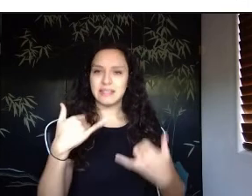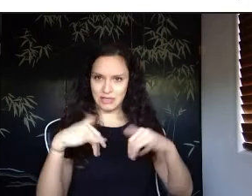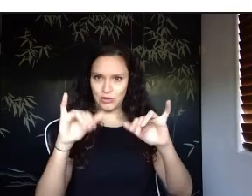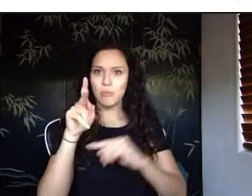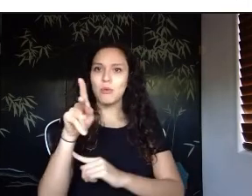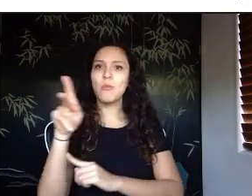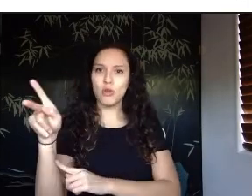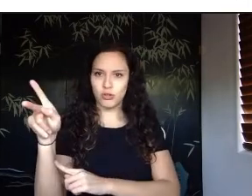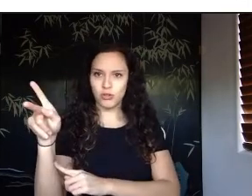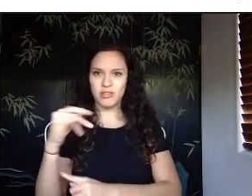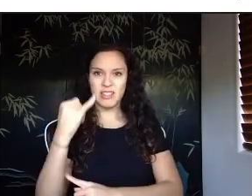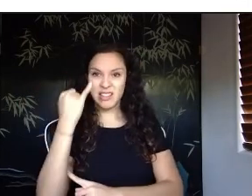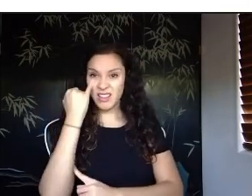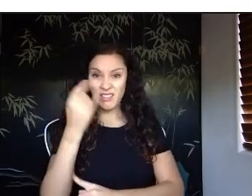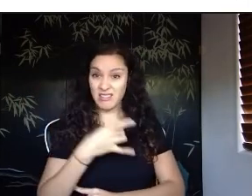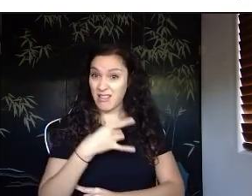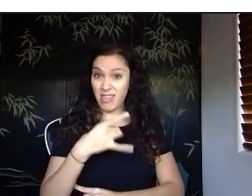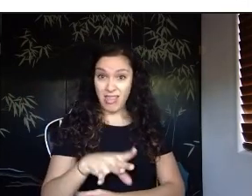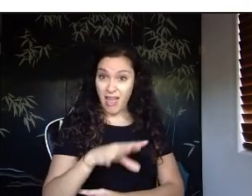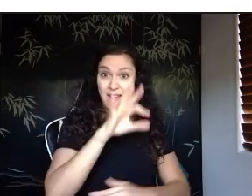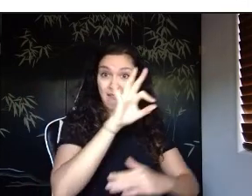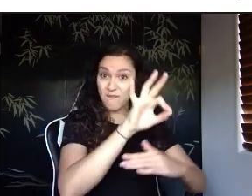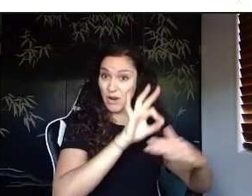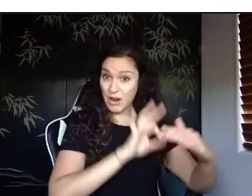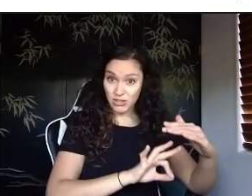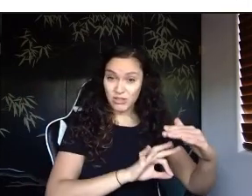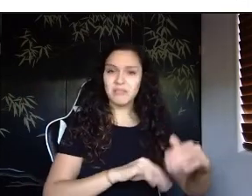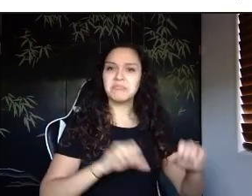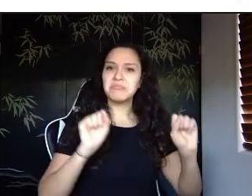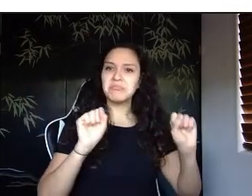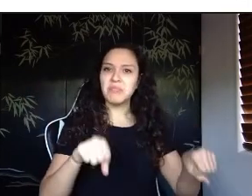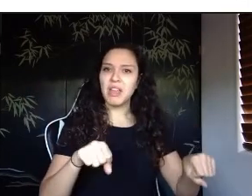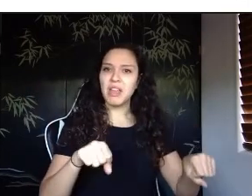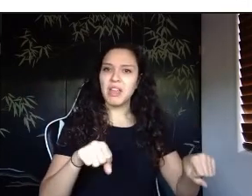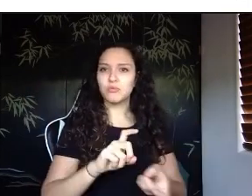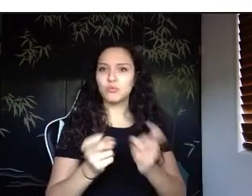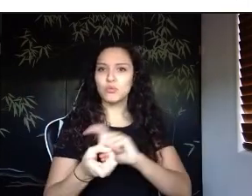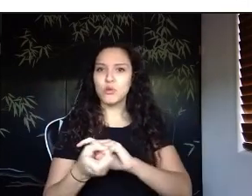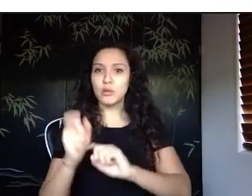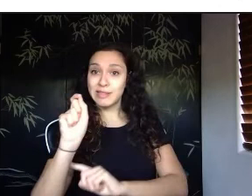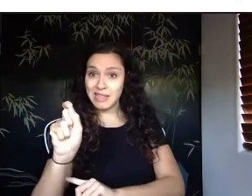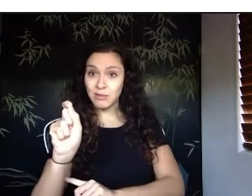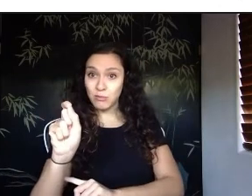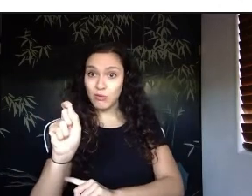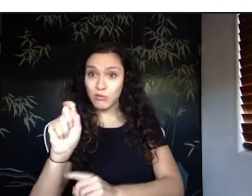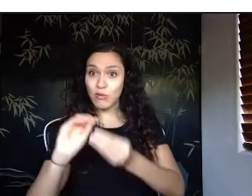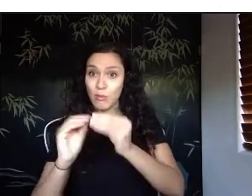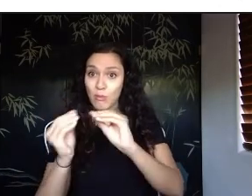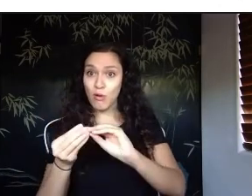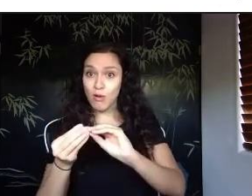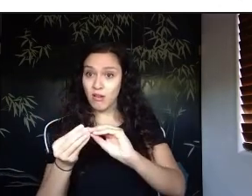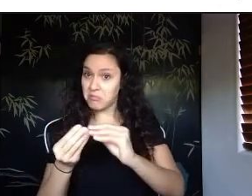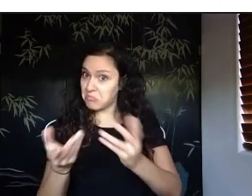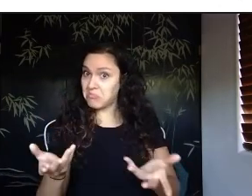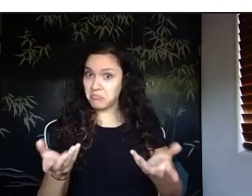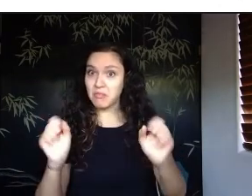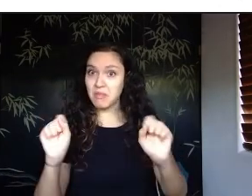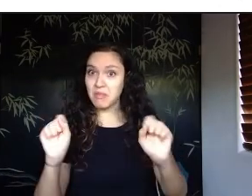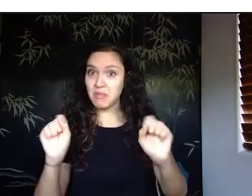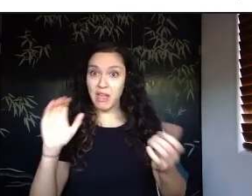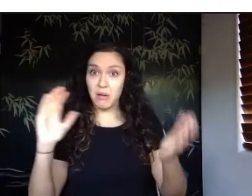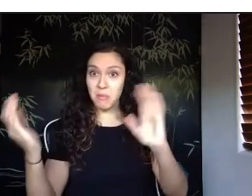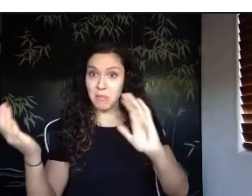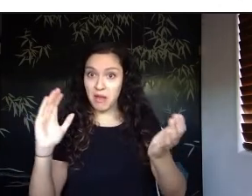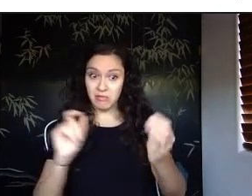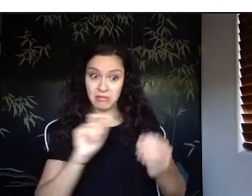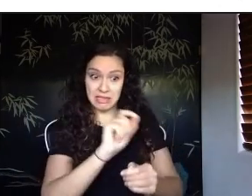value, so it's still proportional. You don't have to look at the fractions. You can go straight to doing long division for each of these